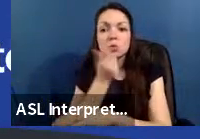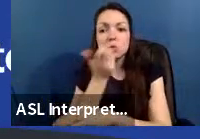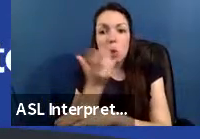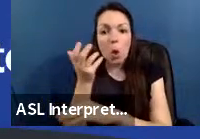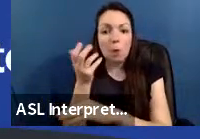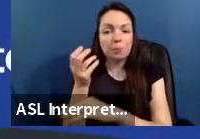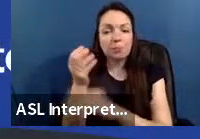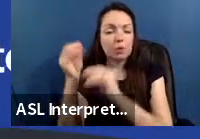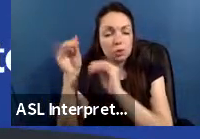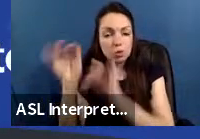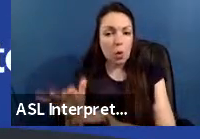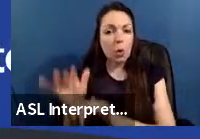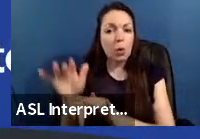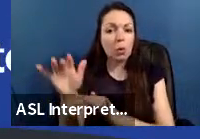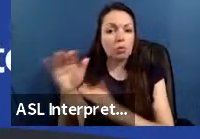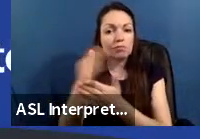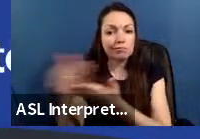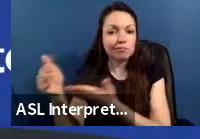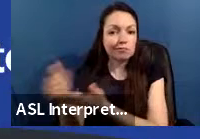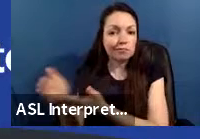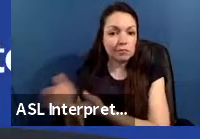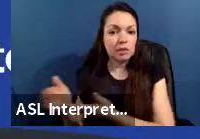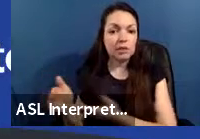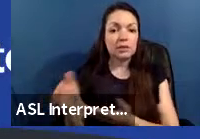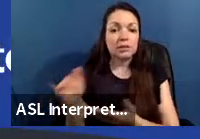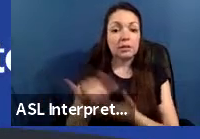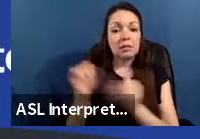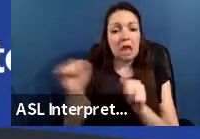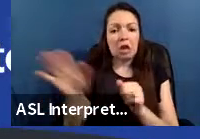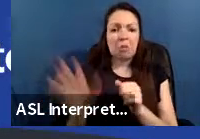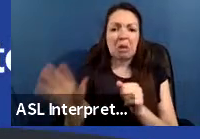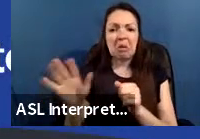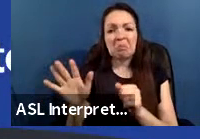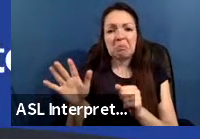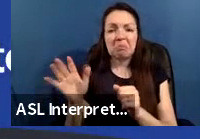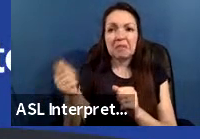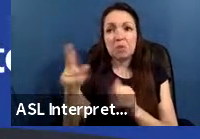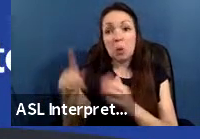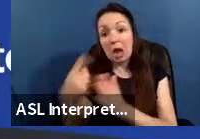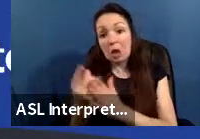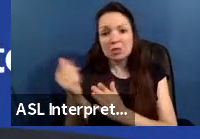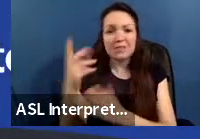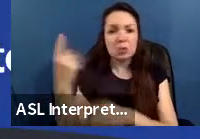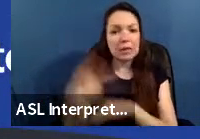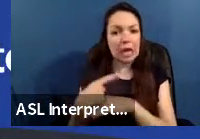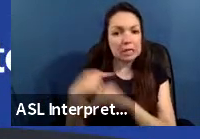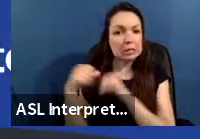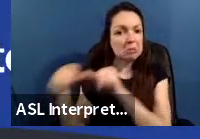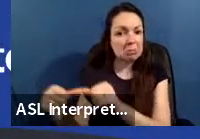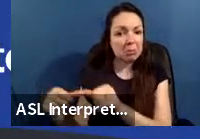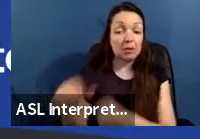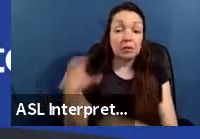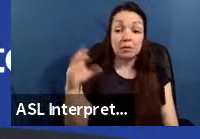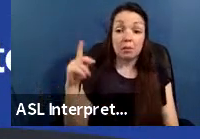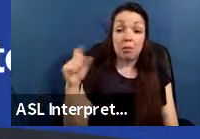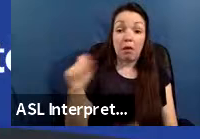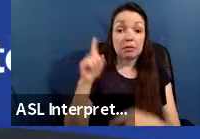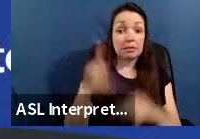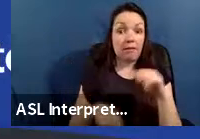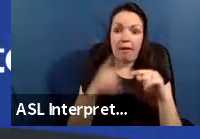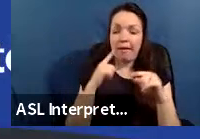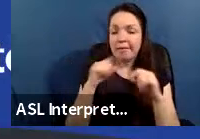upkeep. Those durations can go from a few hours to only a few days. Since CPS cannot afford to fund all deferred maintenance